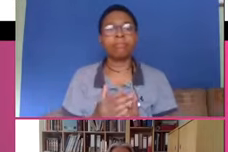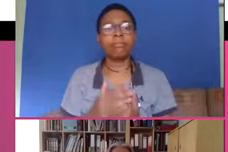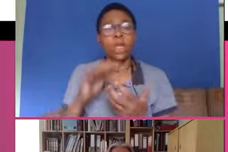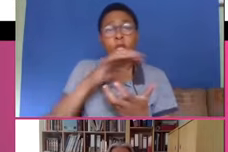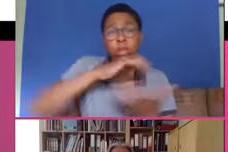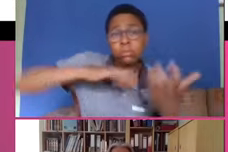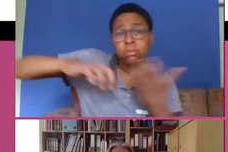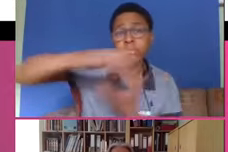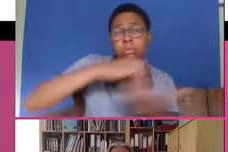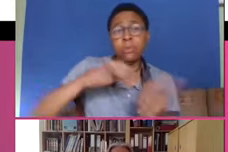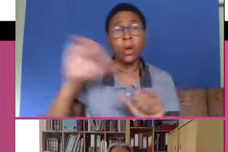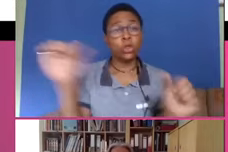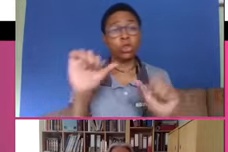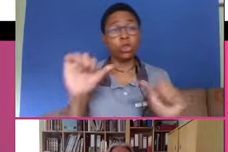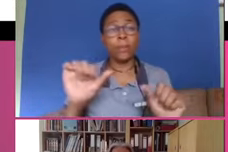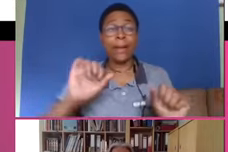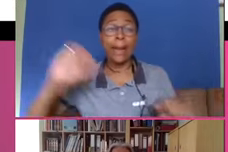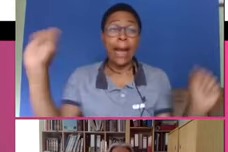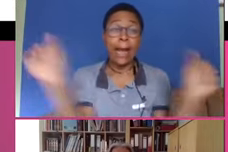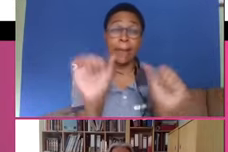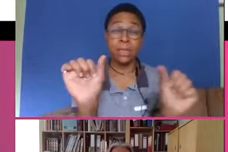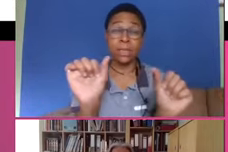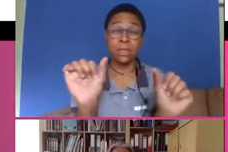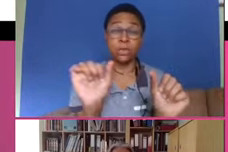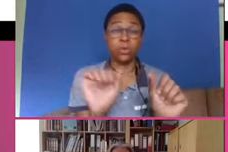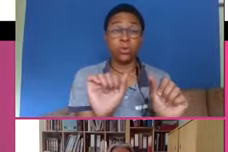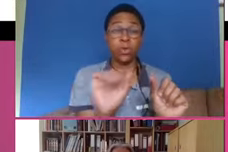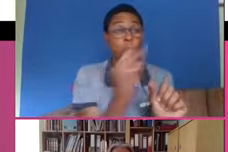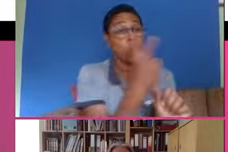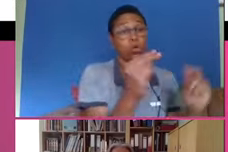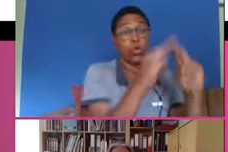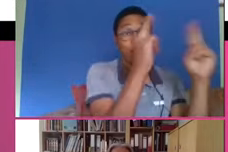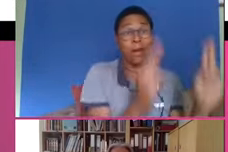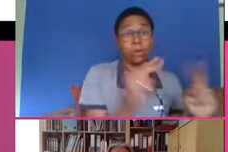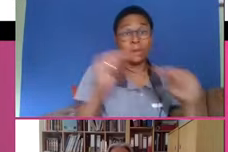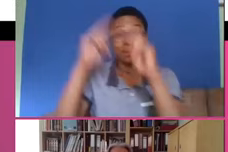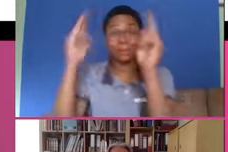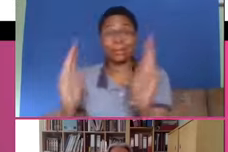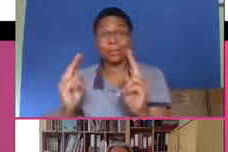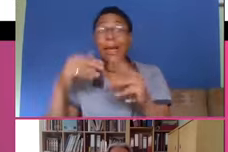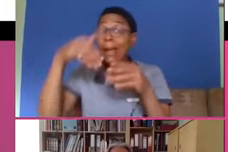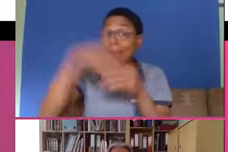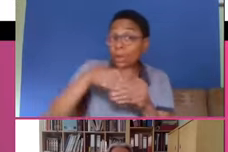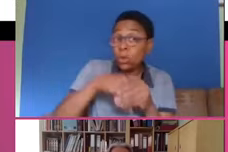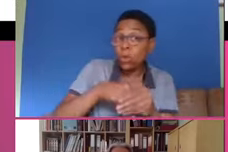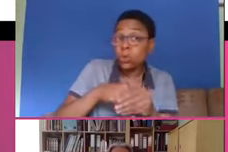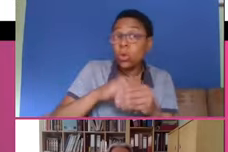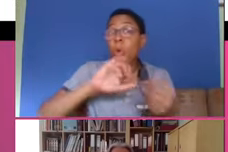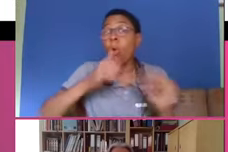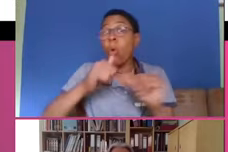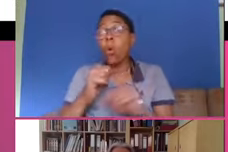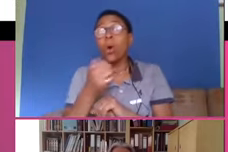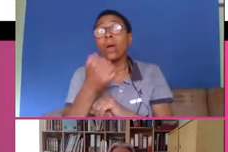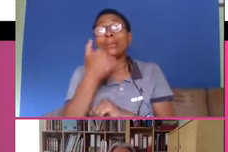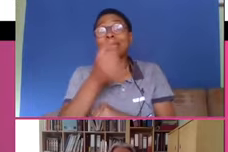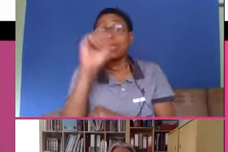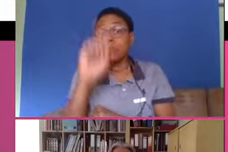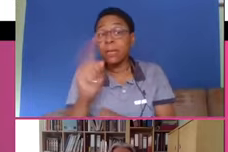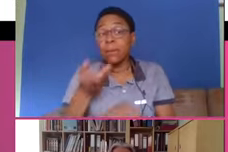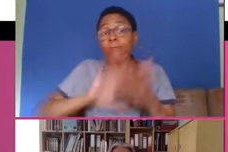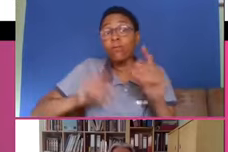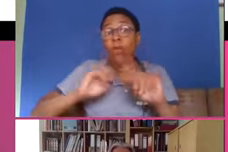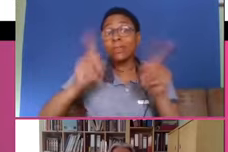limited to a group of no more than two households, indoors and out, or up to six people from different households